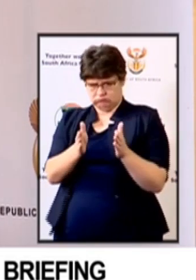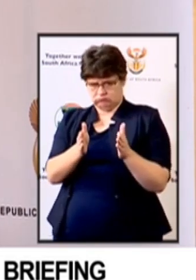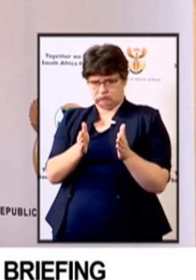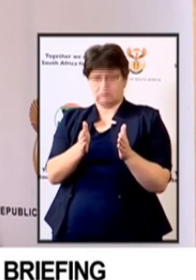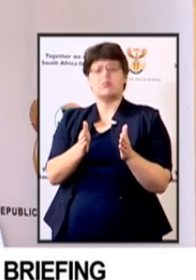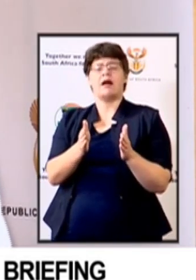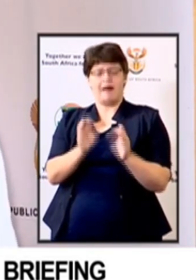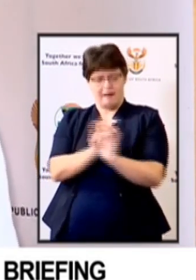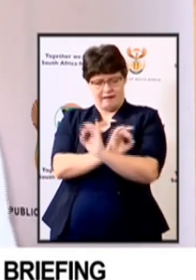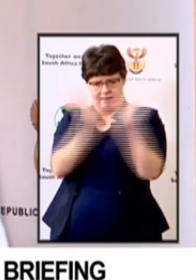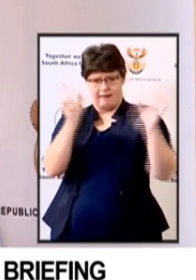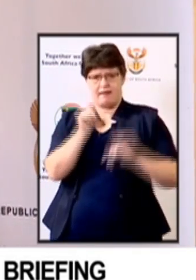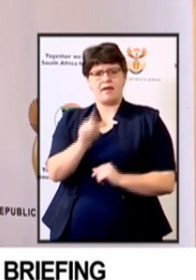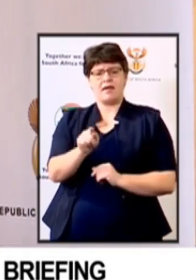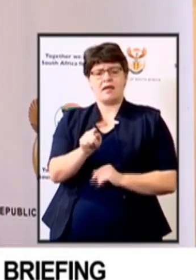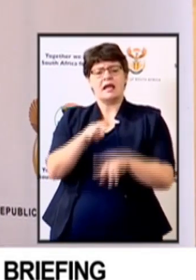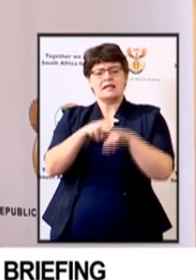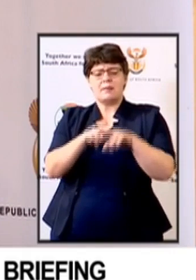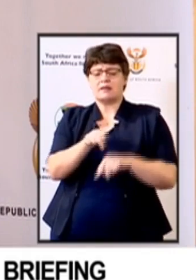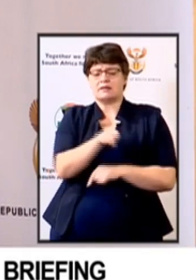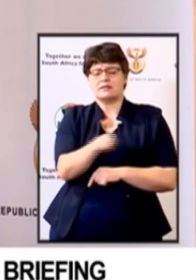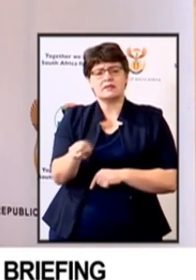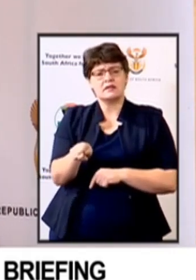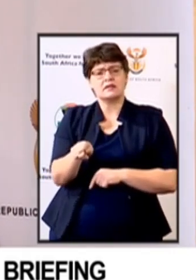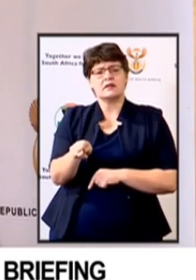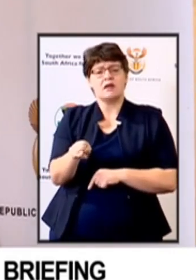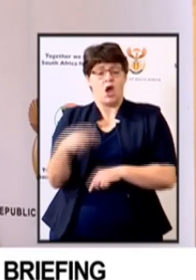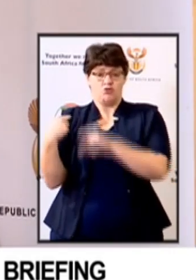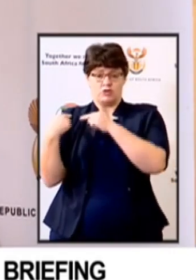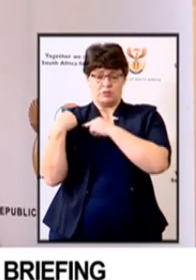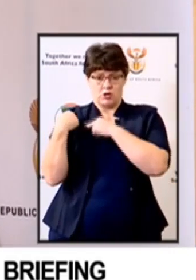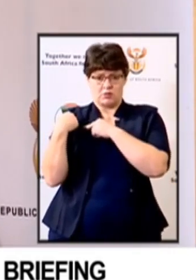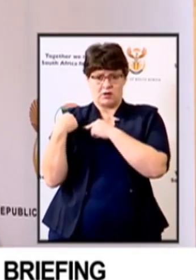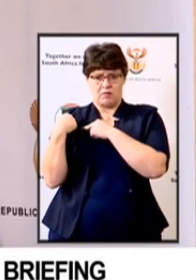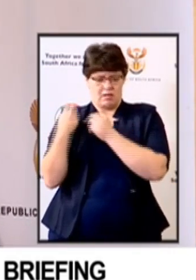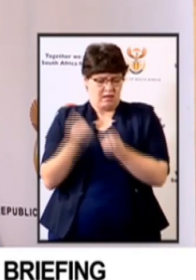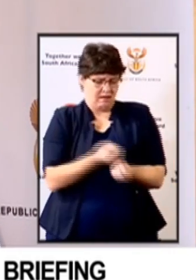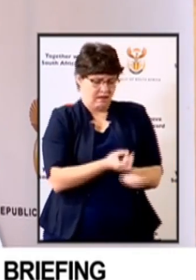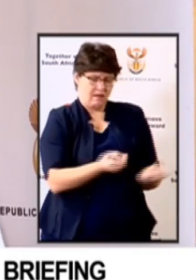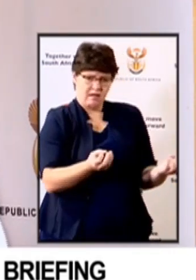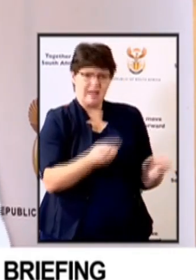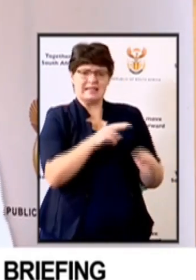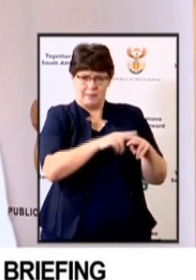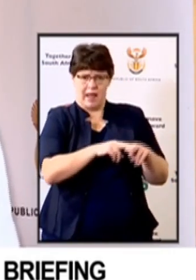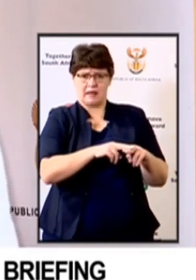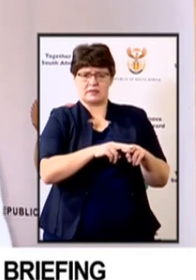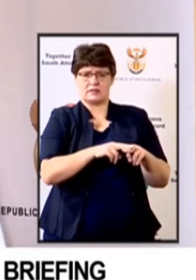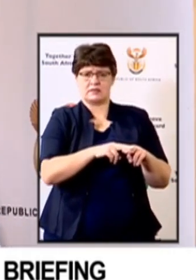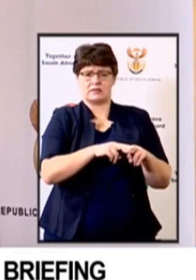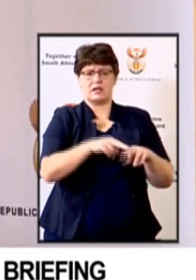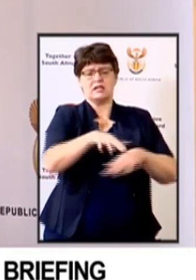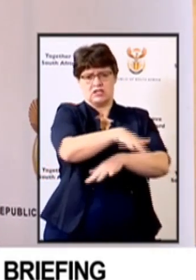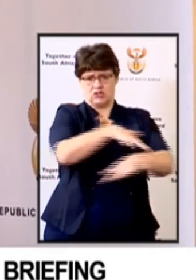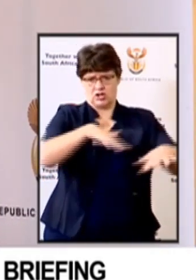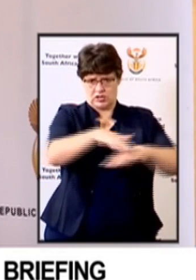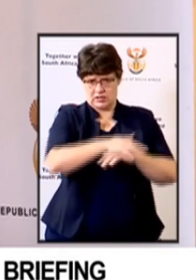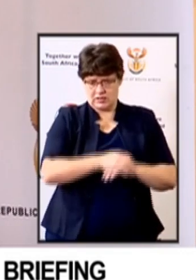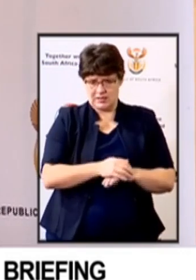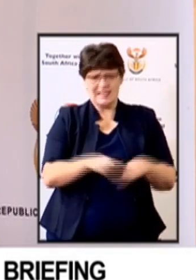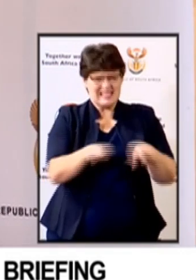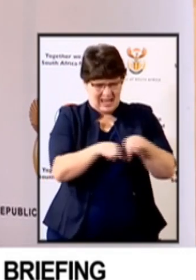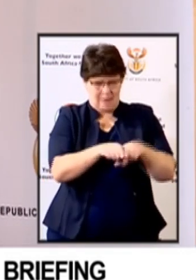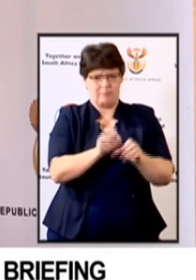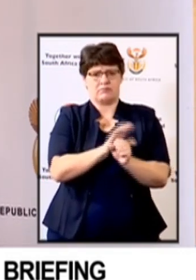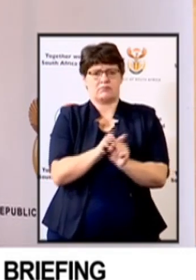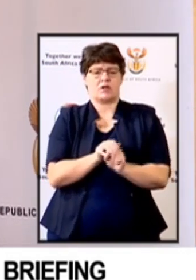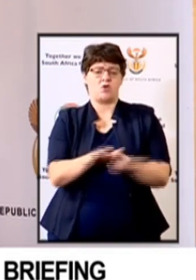how effective it discharges its current responsibilities under the current circumstances we find ourselves in.